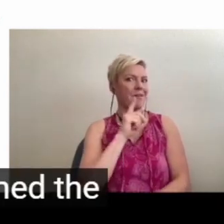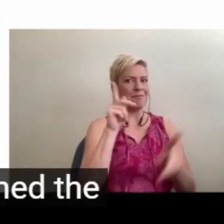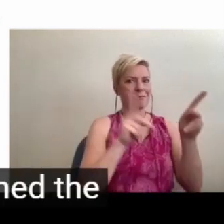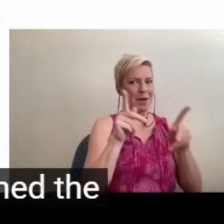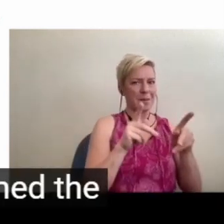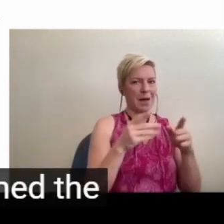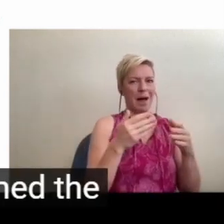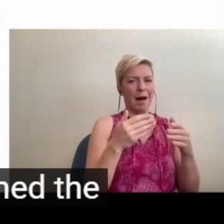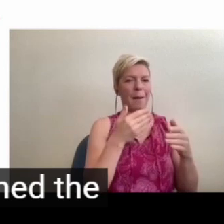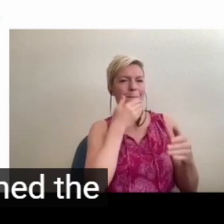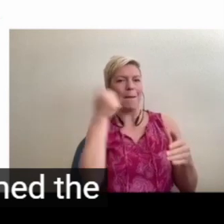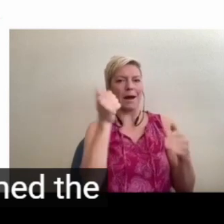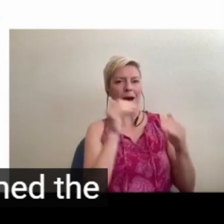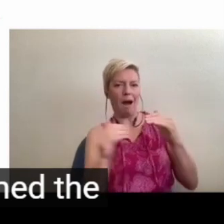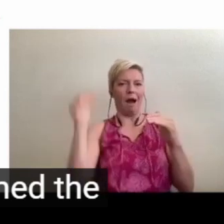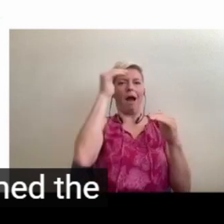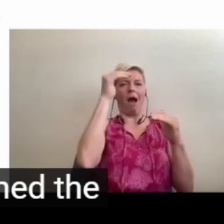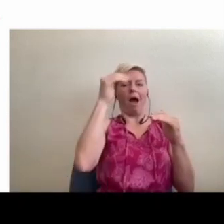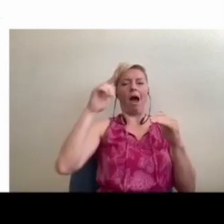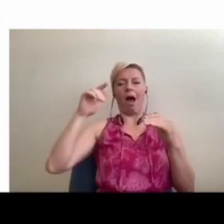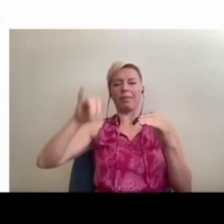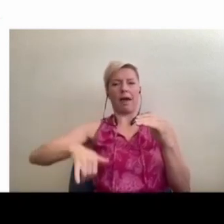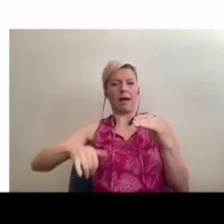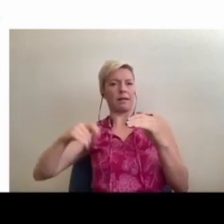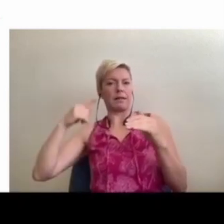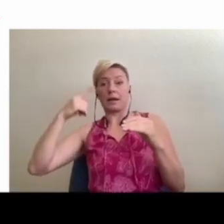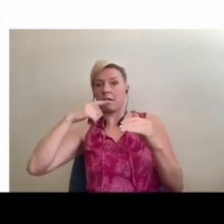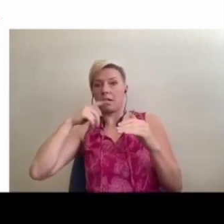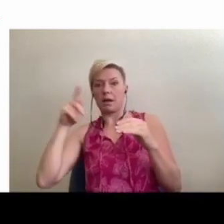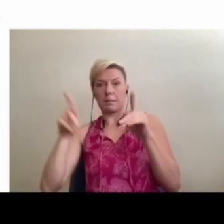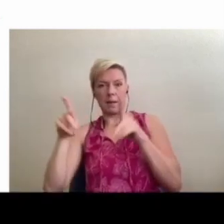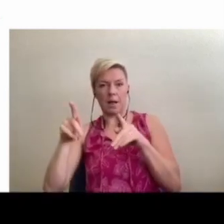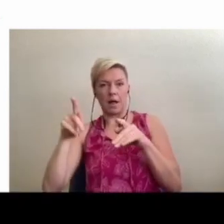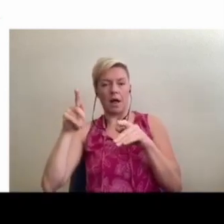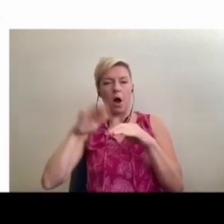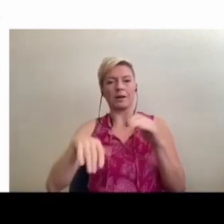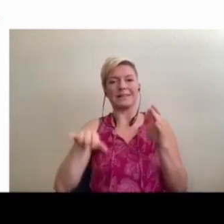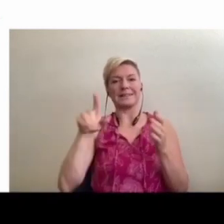But deaf participants outperformed the hearing on spelling test.